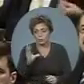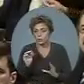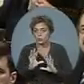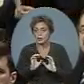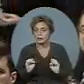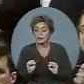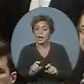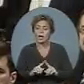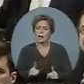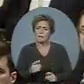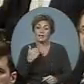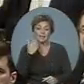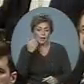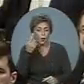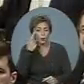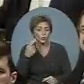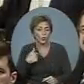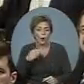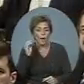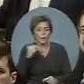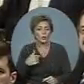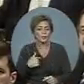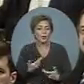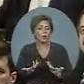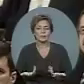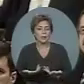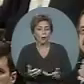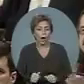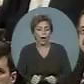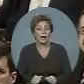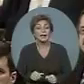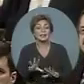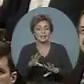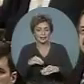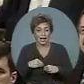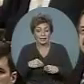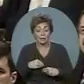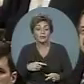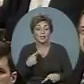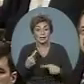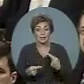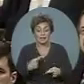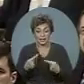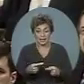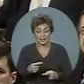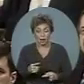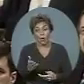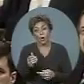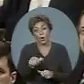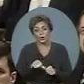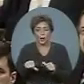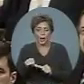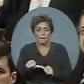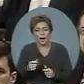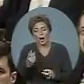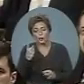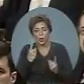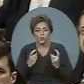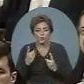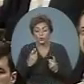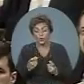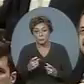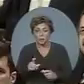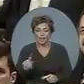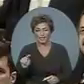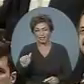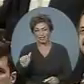is to simply accept the allegations of some Taliban suspects at face value, Mr. Speaker. That's not appropriate